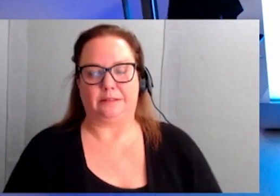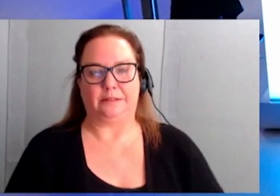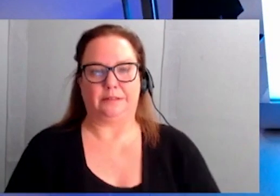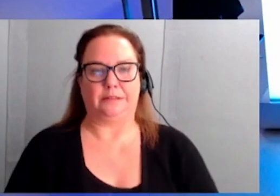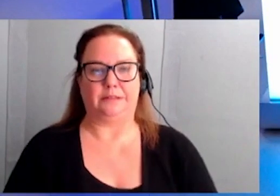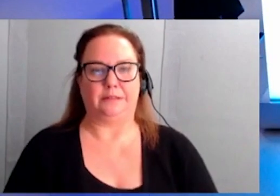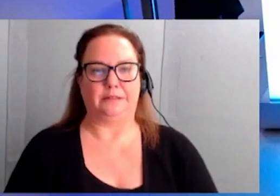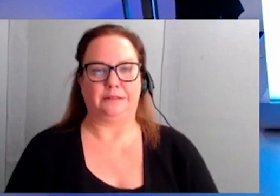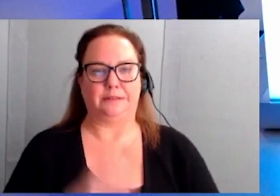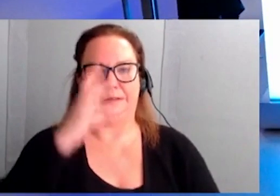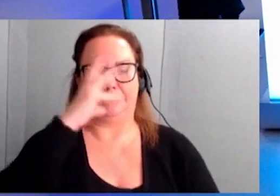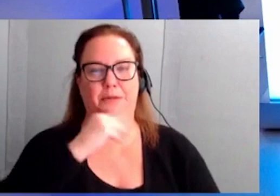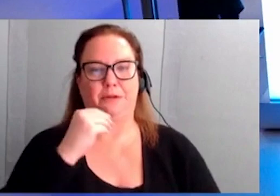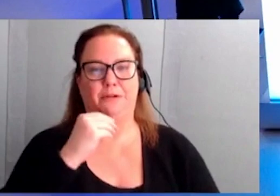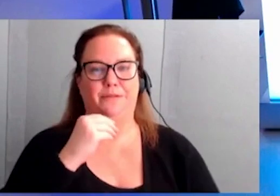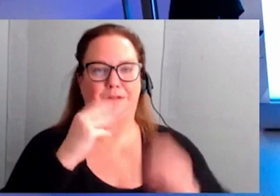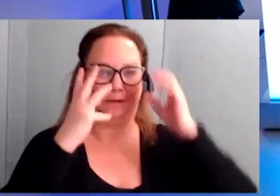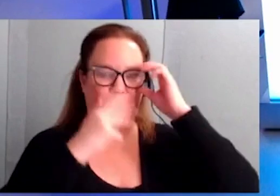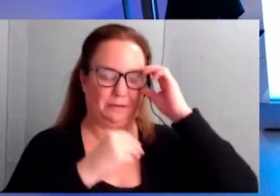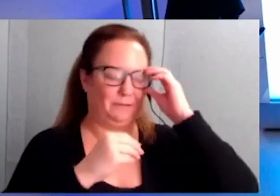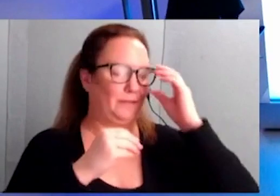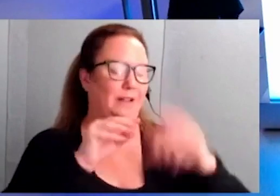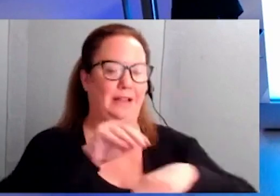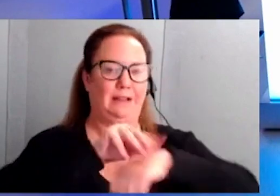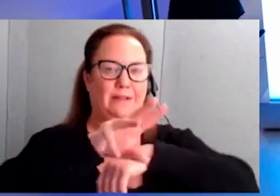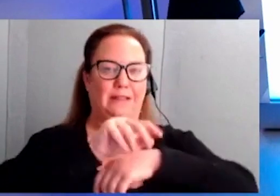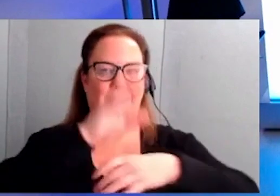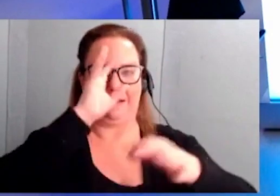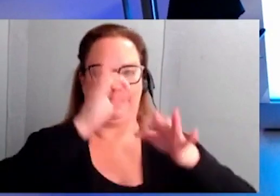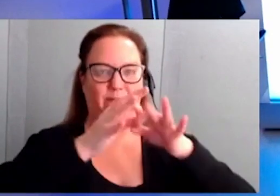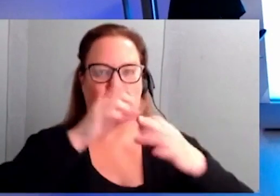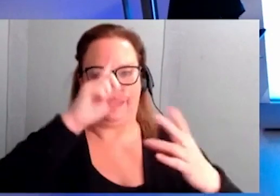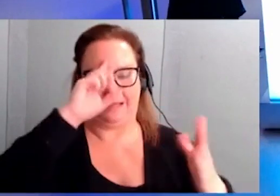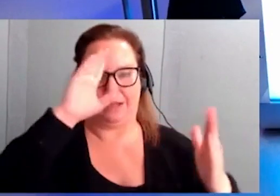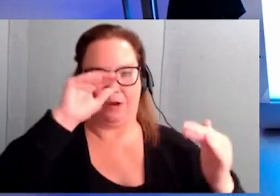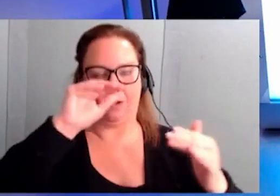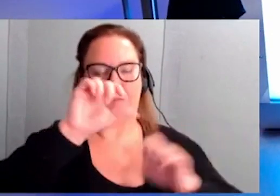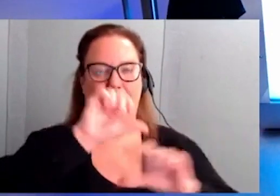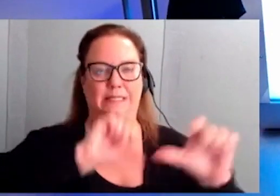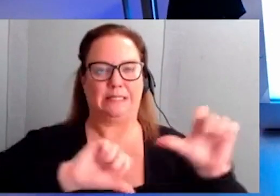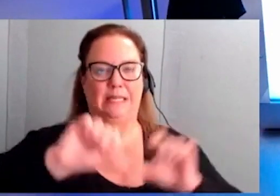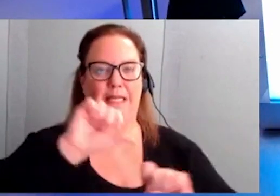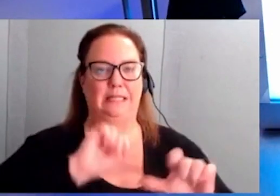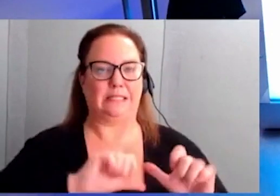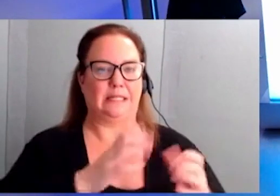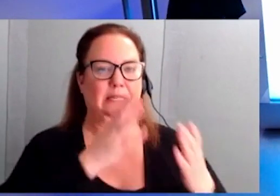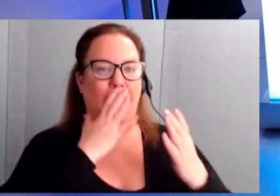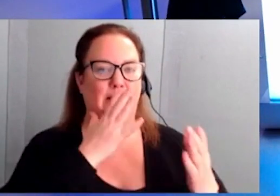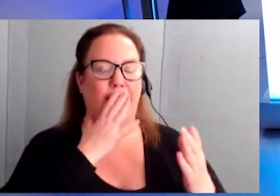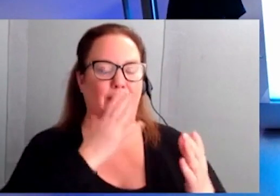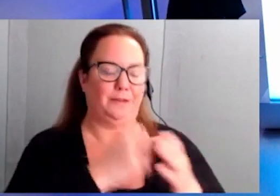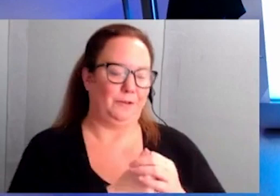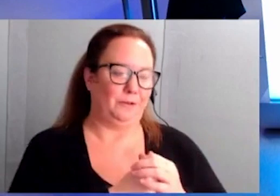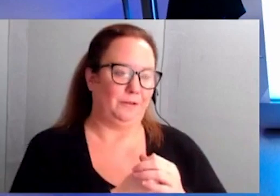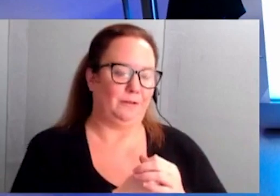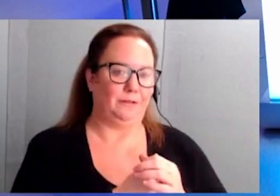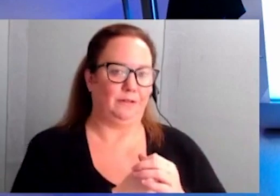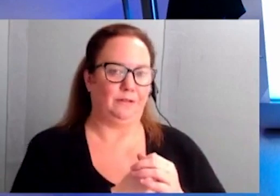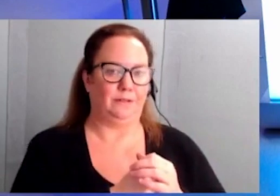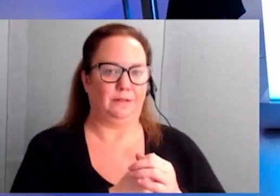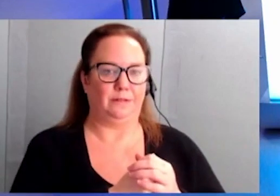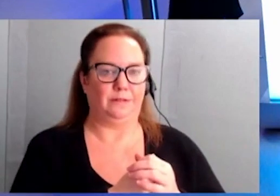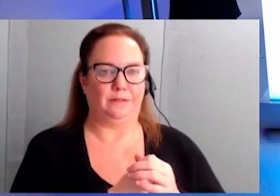great stuff. Right, for all of us. We always say faith, hope, and science. That's the intersection. I think you've talked about that beautifully today. Better than I did. A